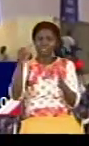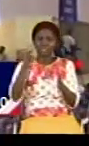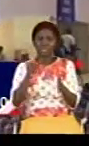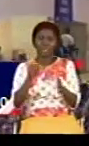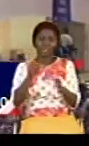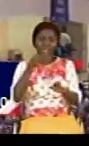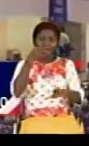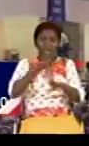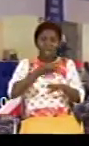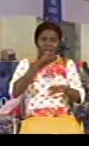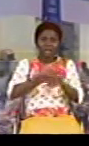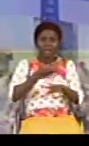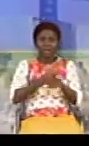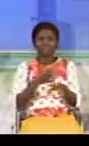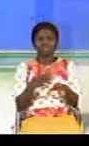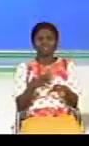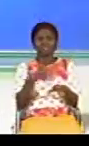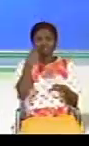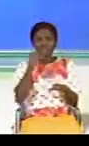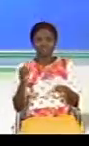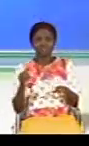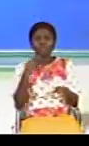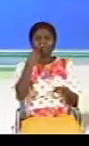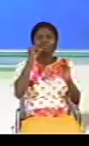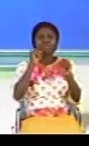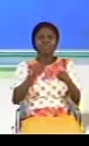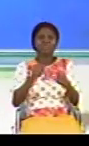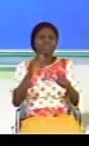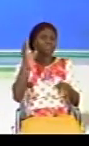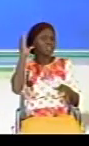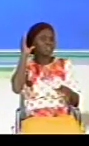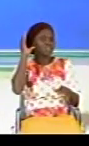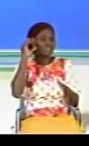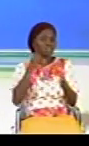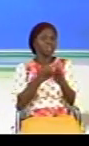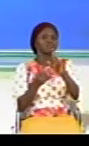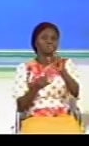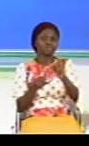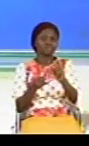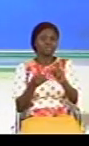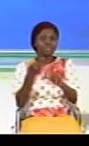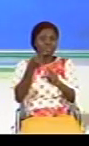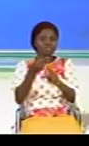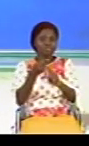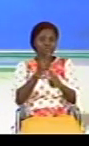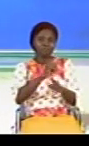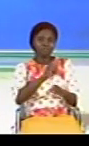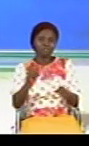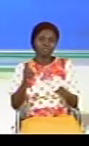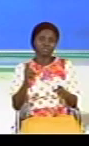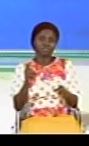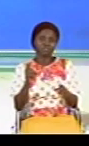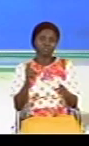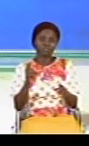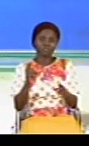it? Verse 66, from that time, tell me,